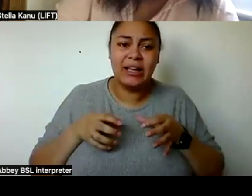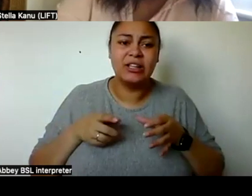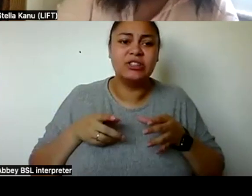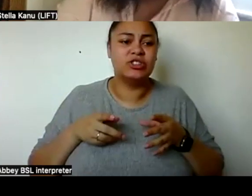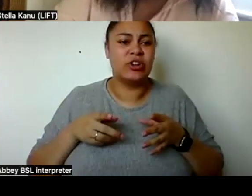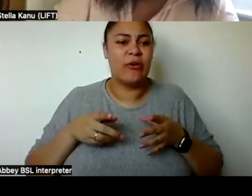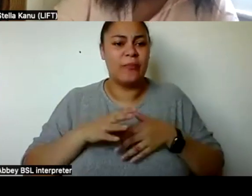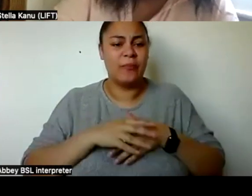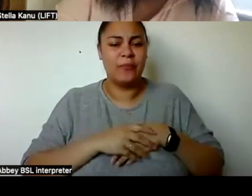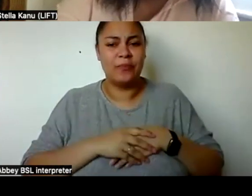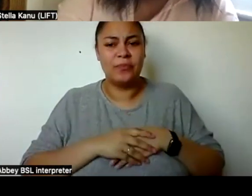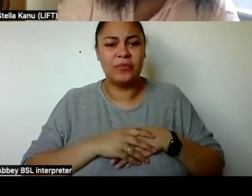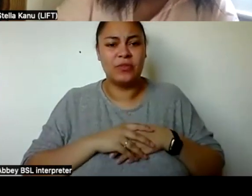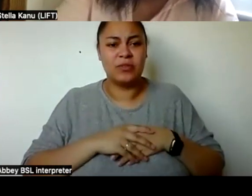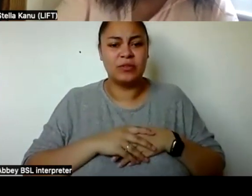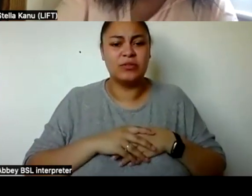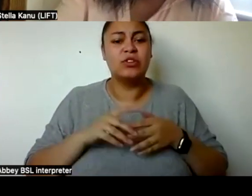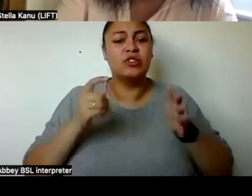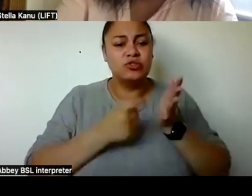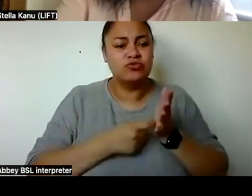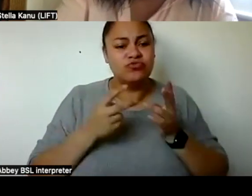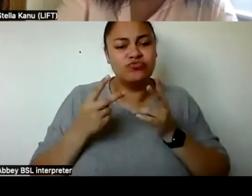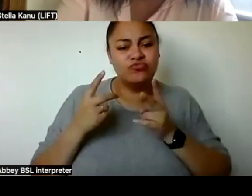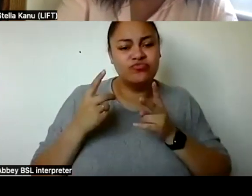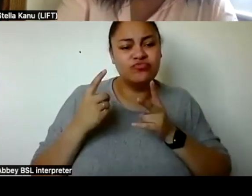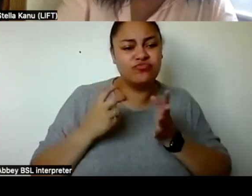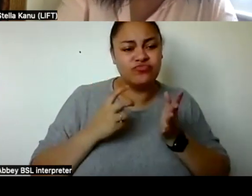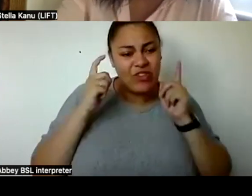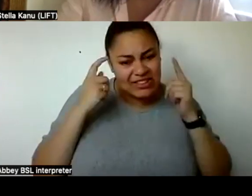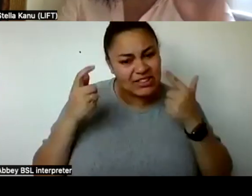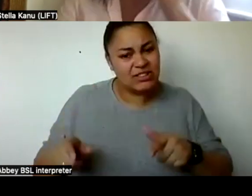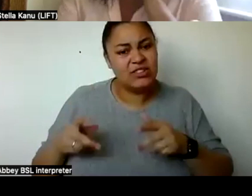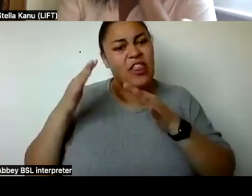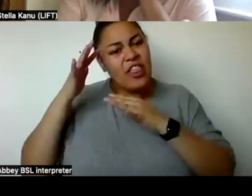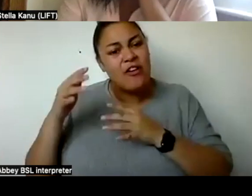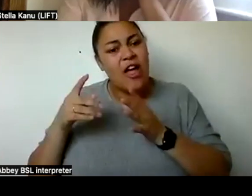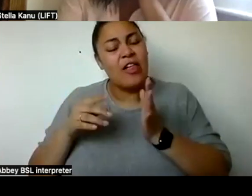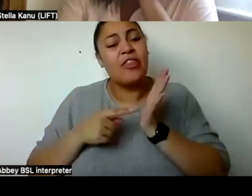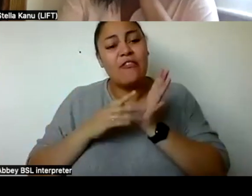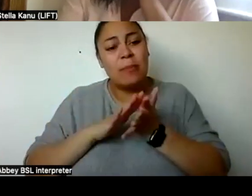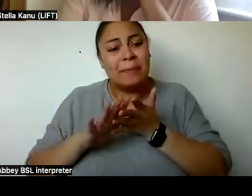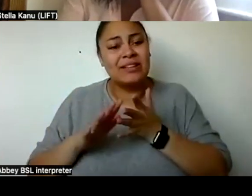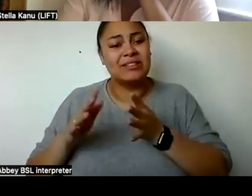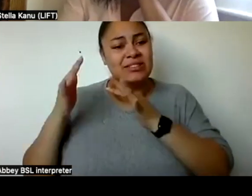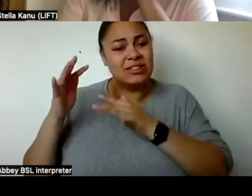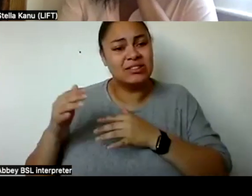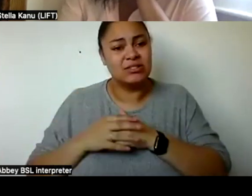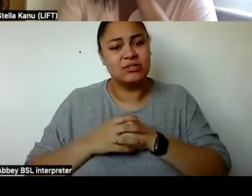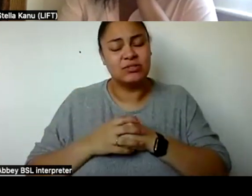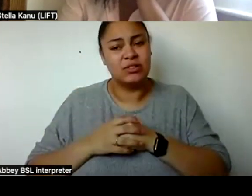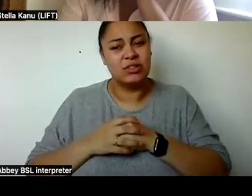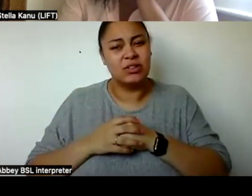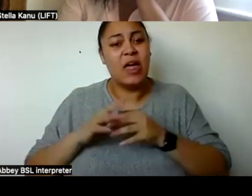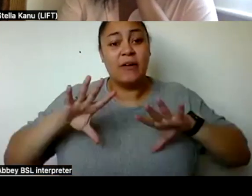residence, a researcher in residence in case people want to explore new ideas, and a holistic practitioner in residence. And they're all free